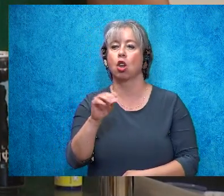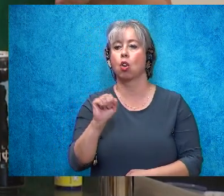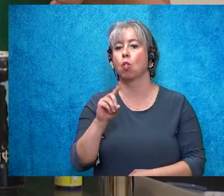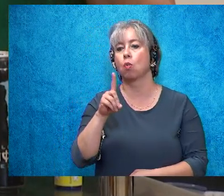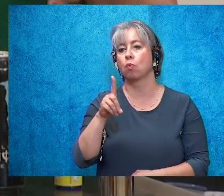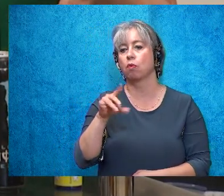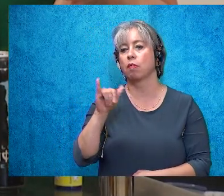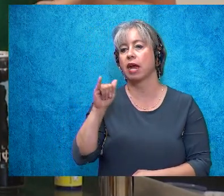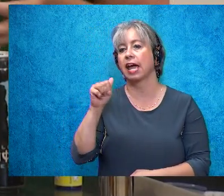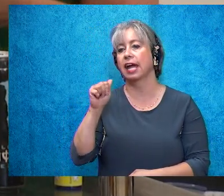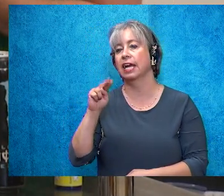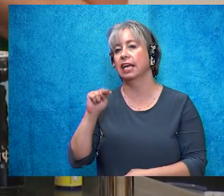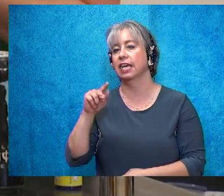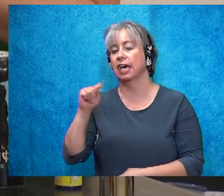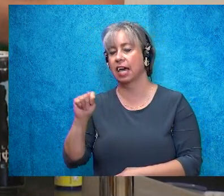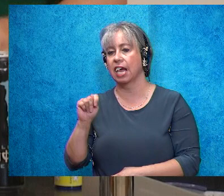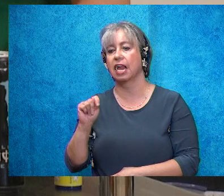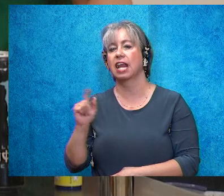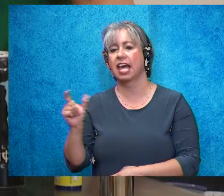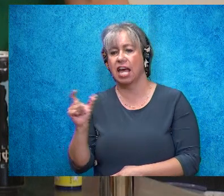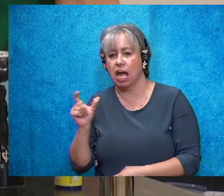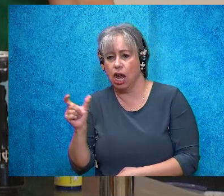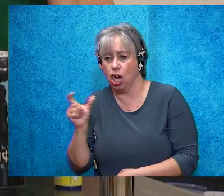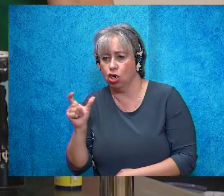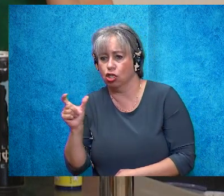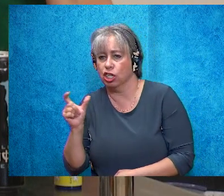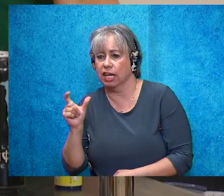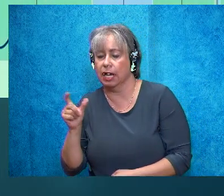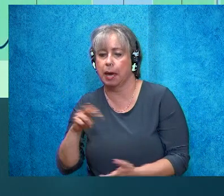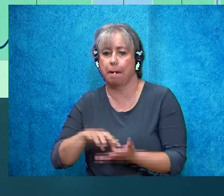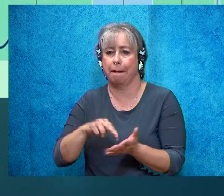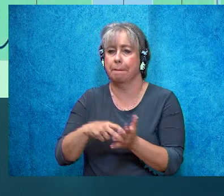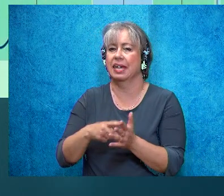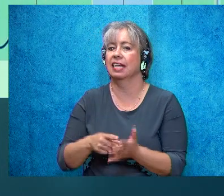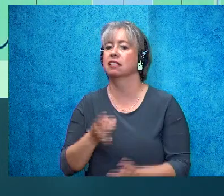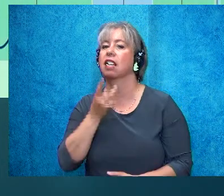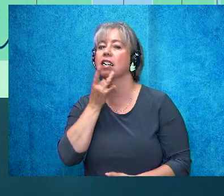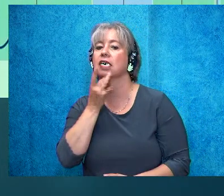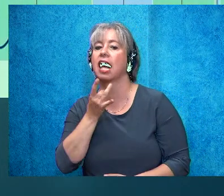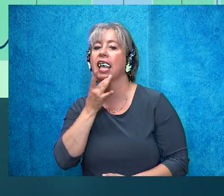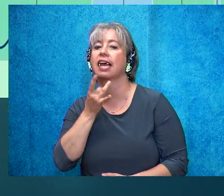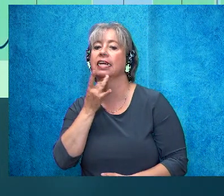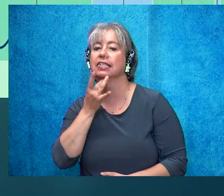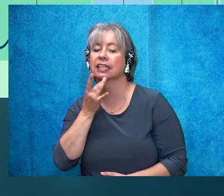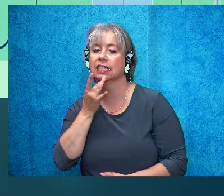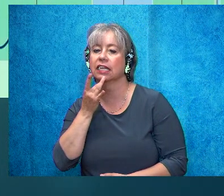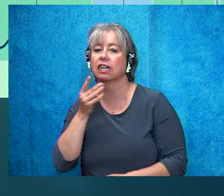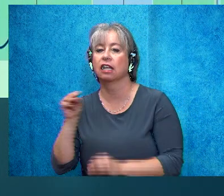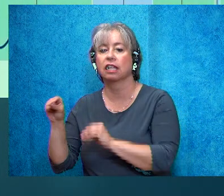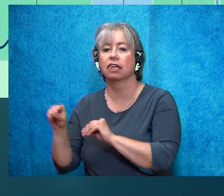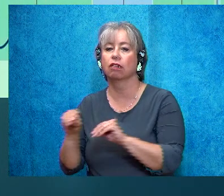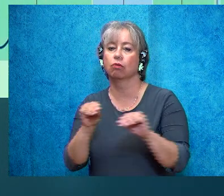called light energy. And that is a special kind of energy that is transferred by